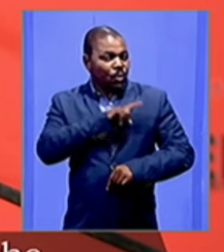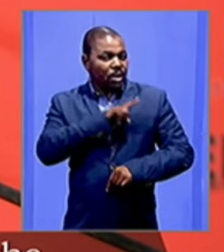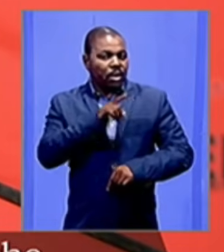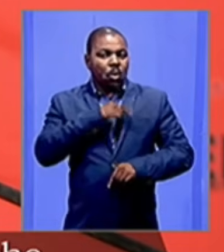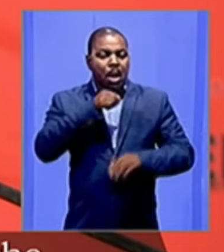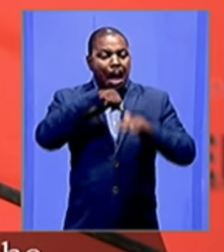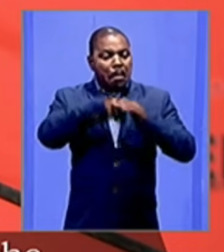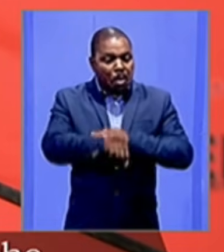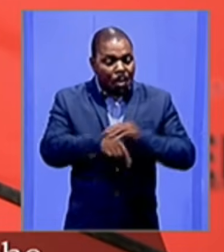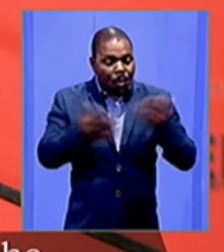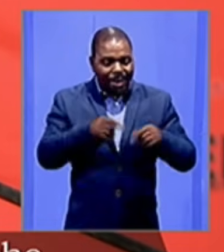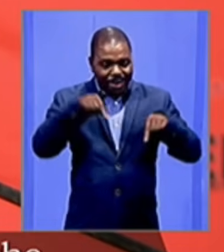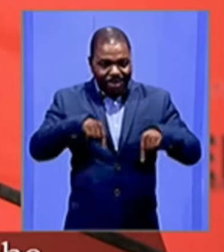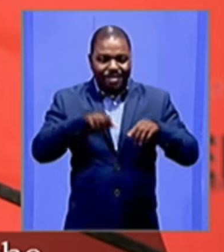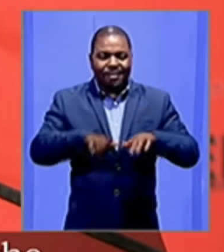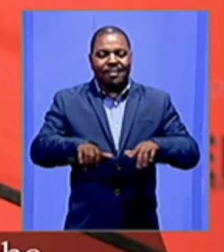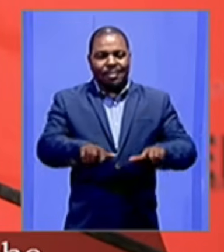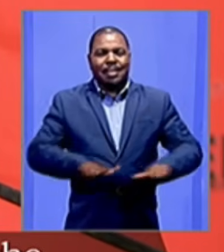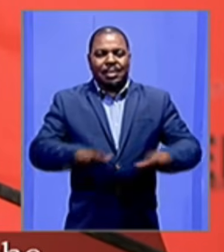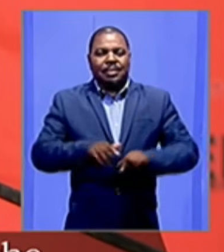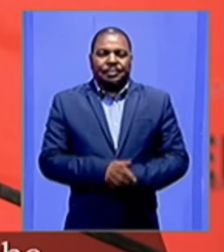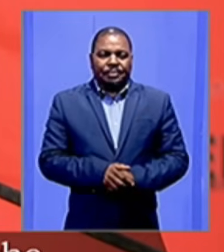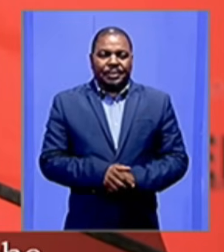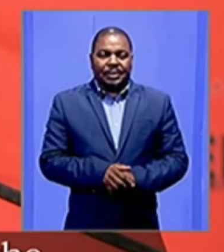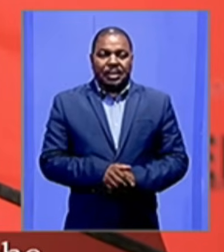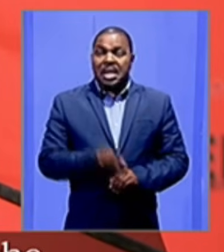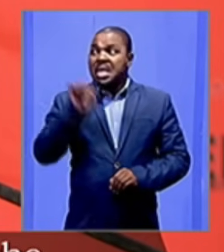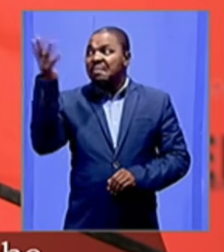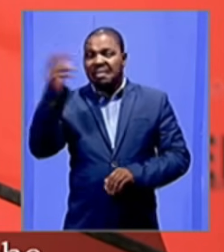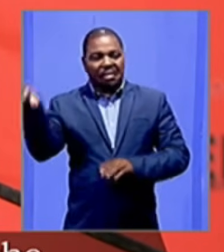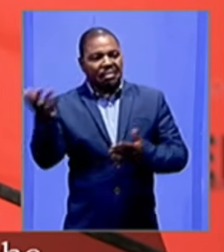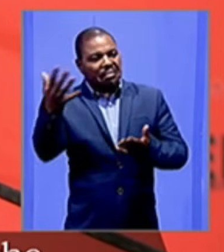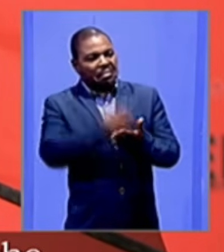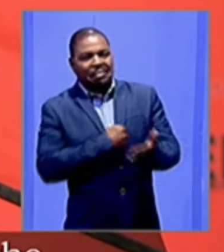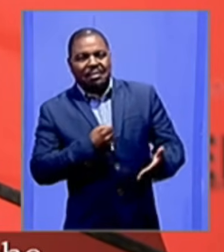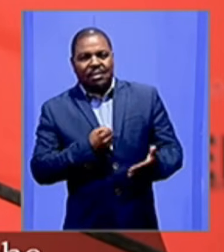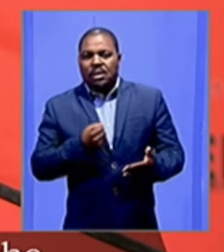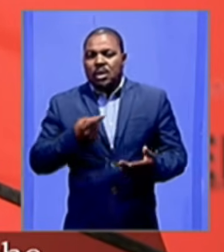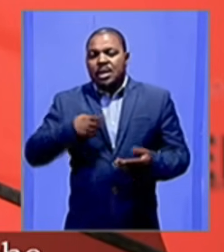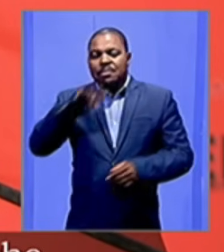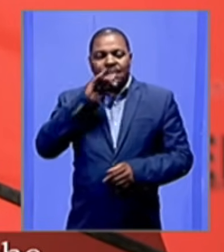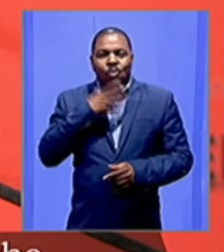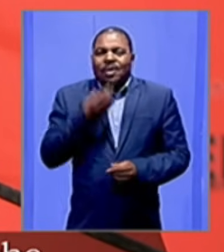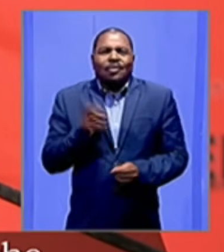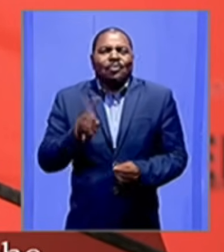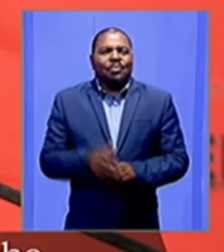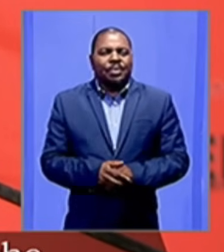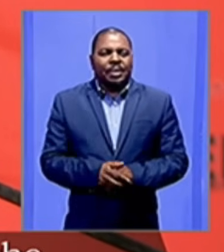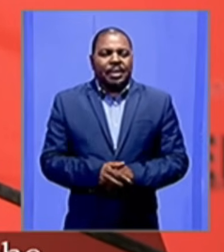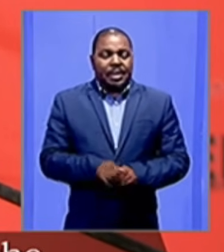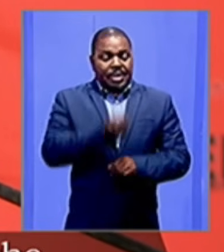born into this land. And once they take it away from us, what else are we left with? It is